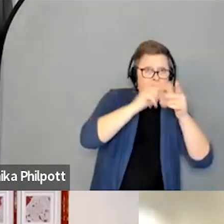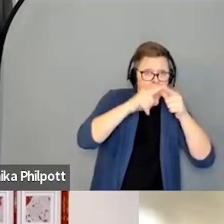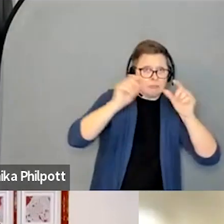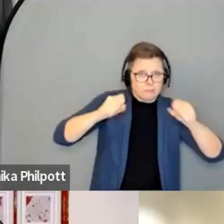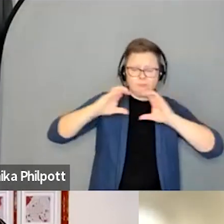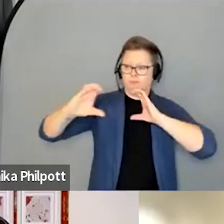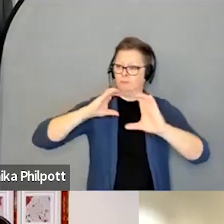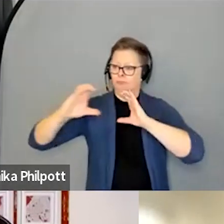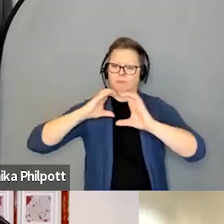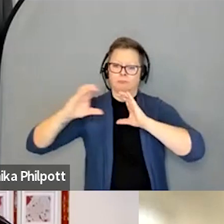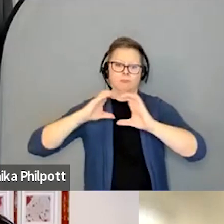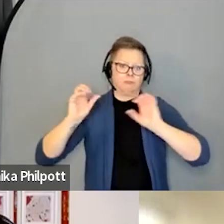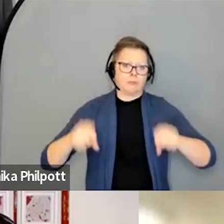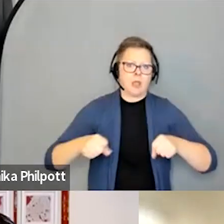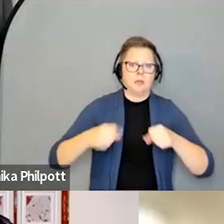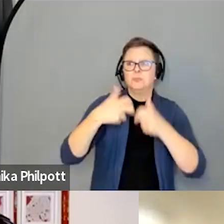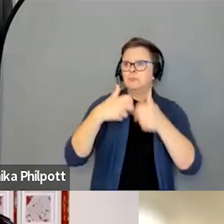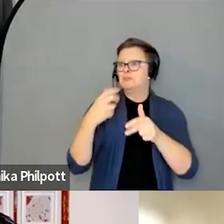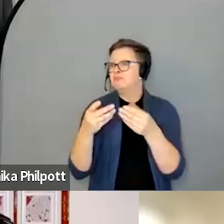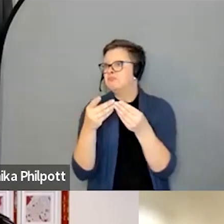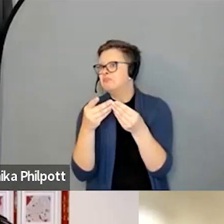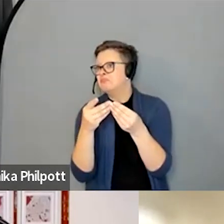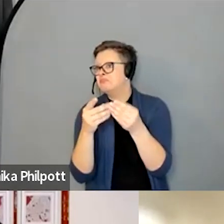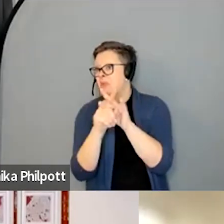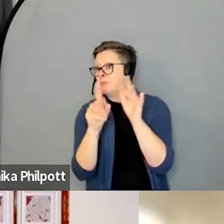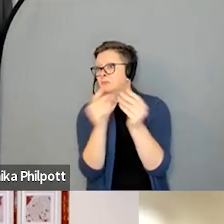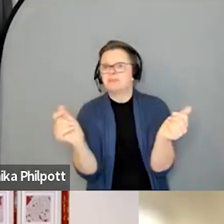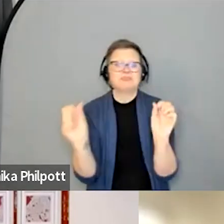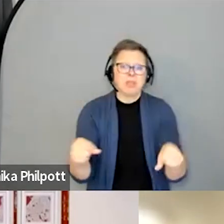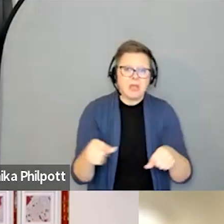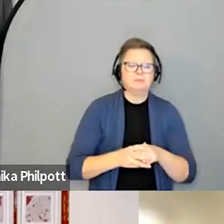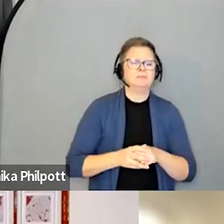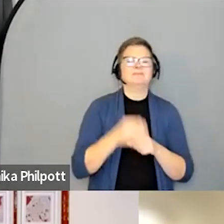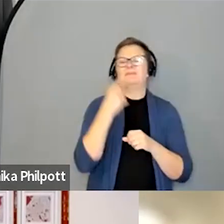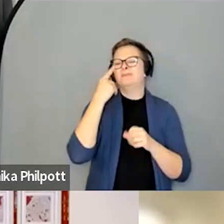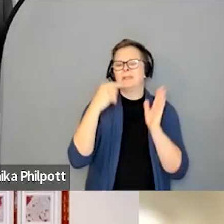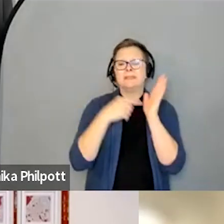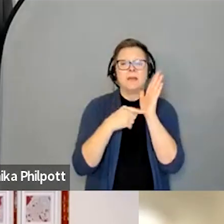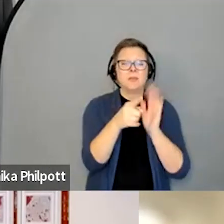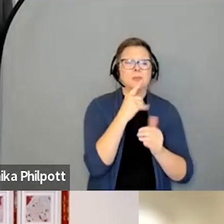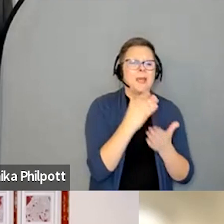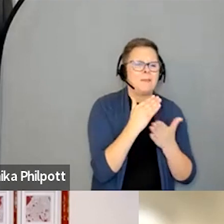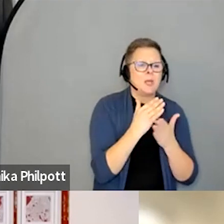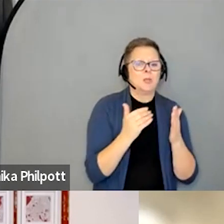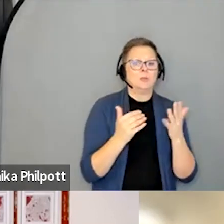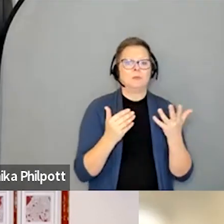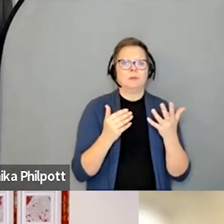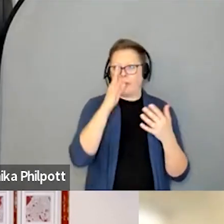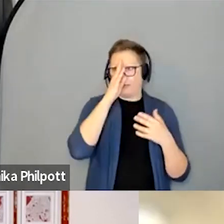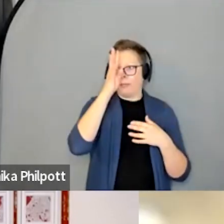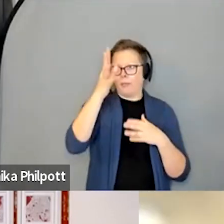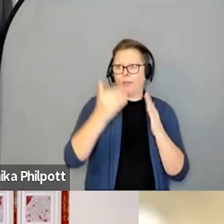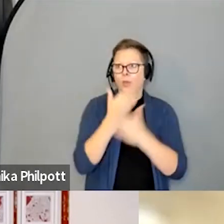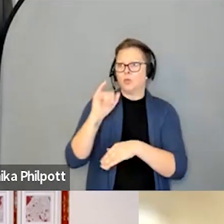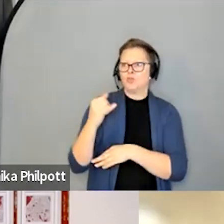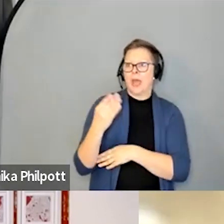solutions and different ways, like you mentioned, making new jobs that don't